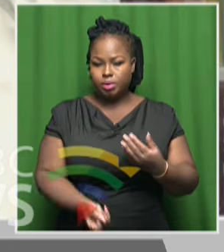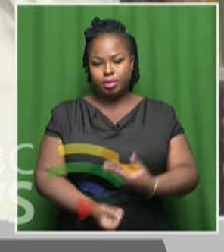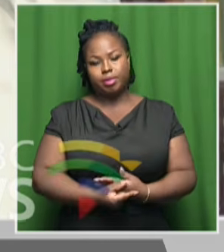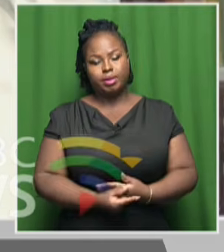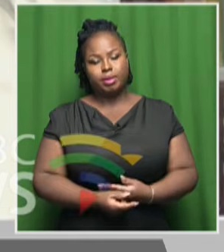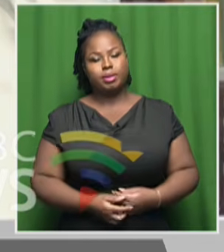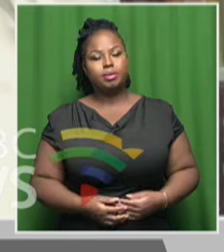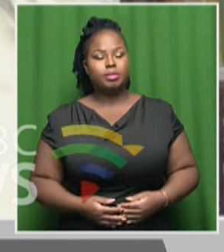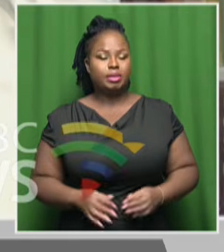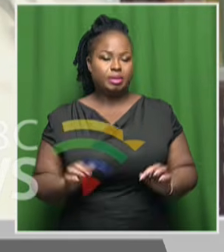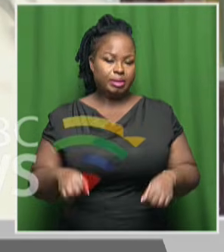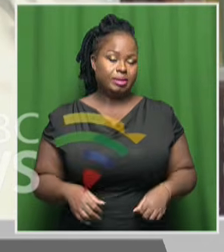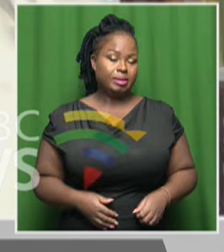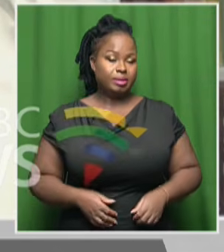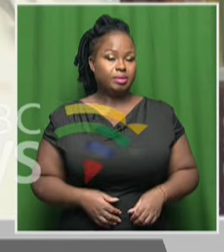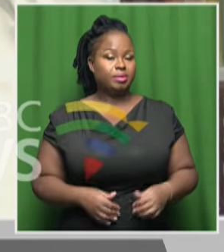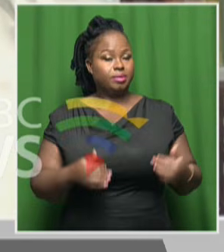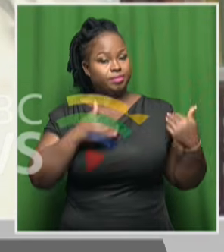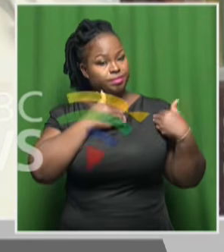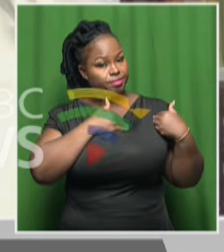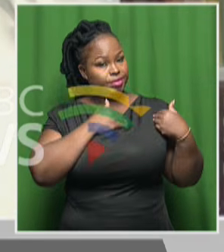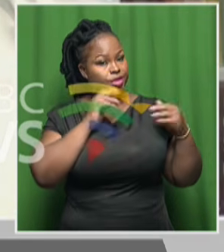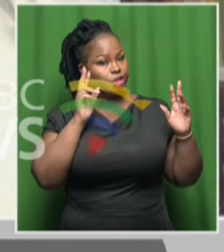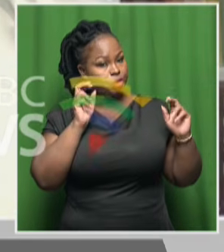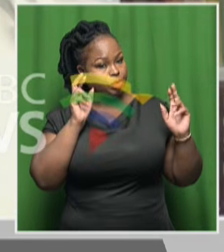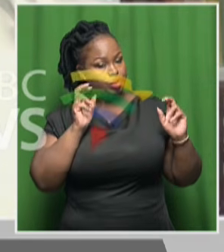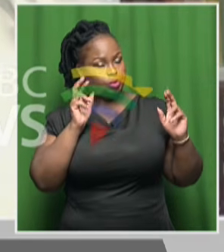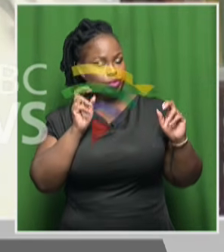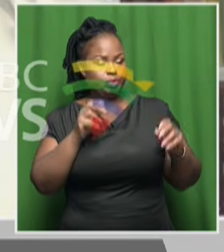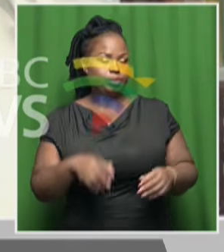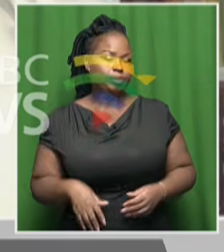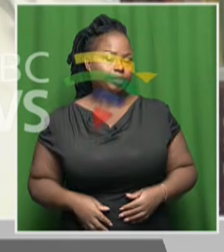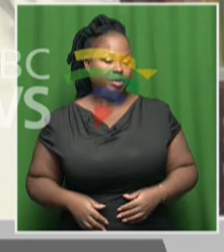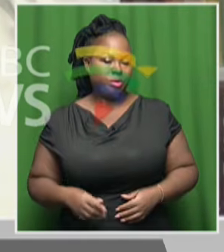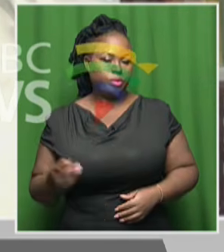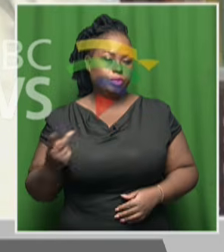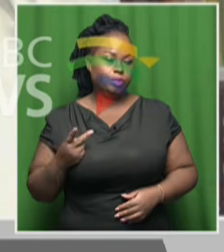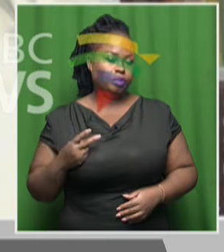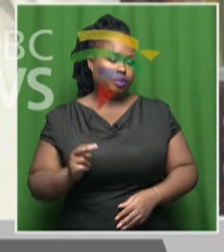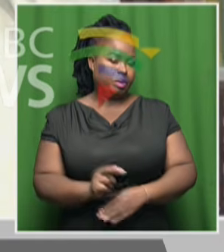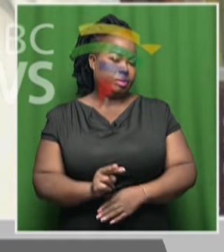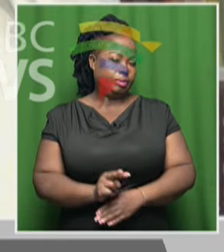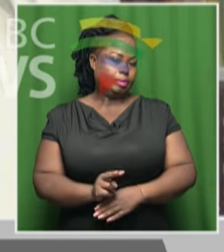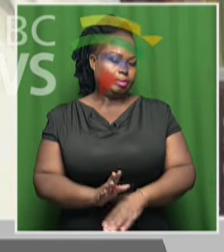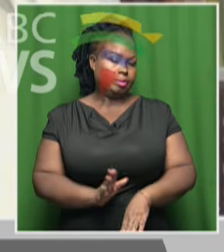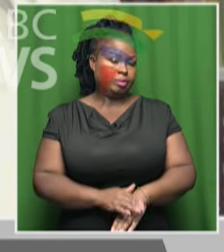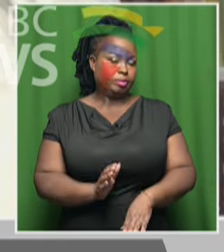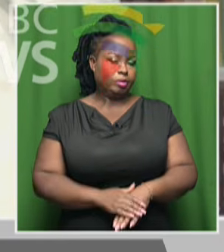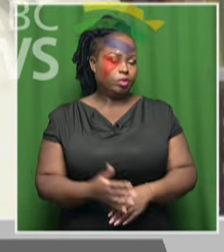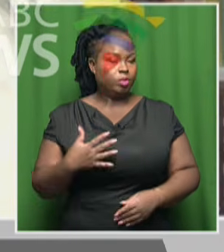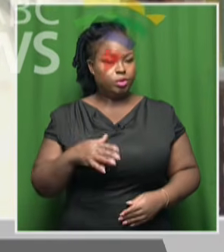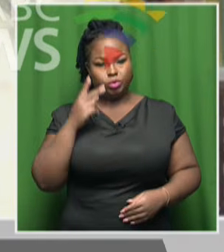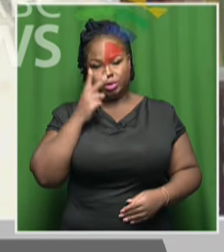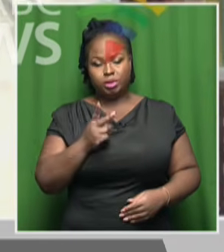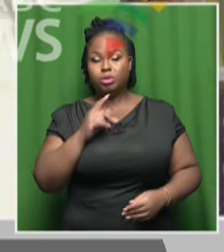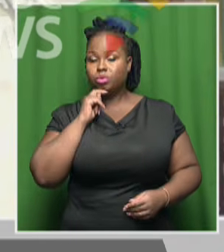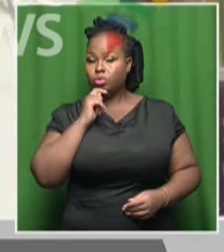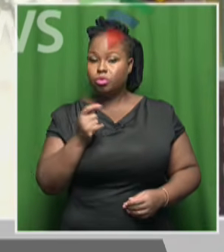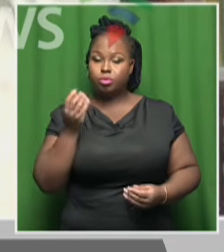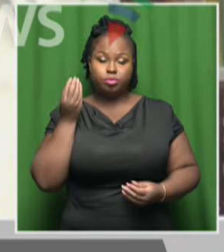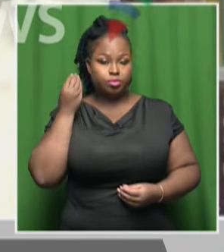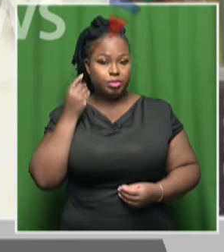of course, security at the center of all of this, and we're also going to have to keep a very close eye to see that the security